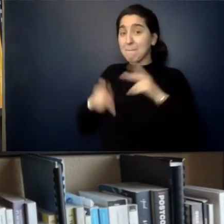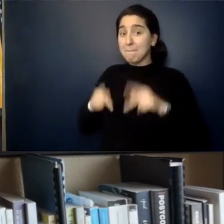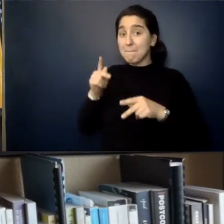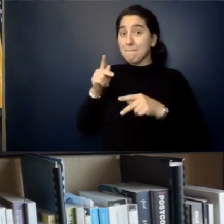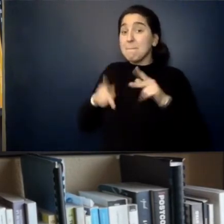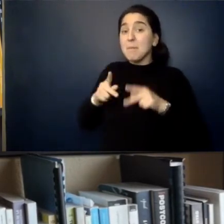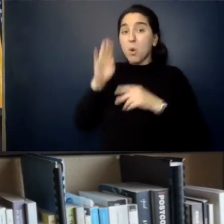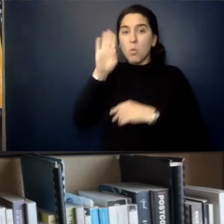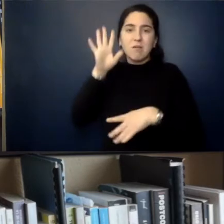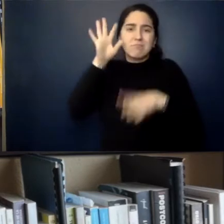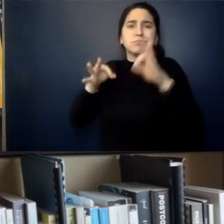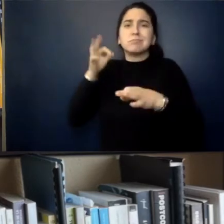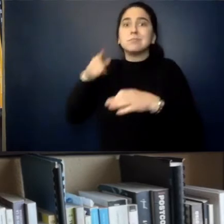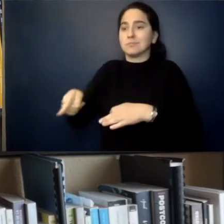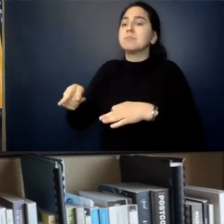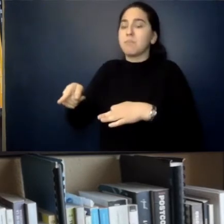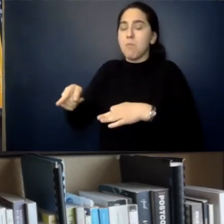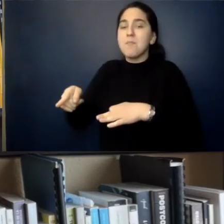developed a plan.